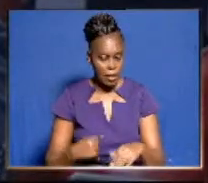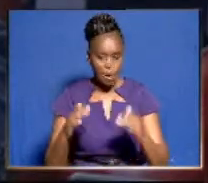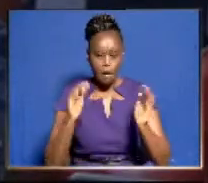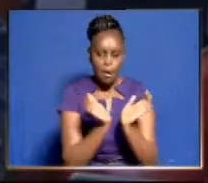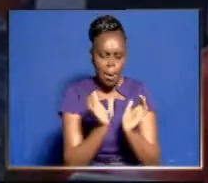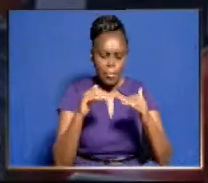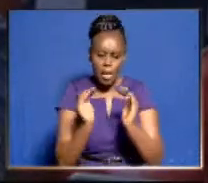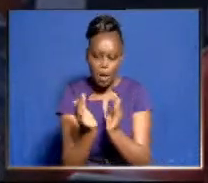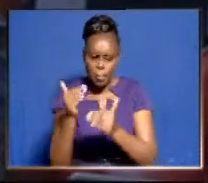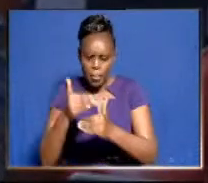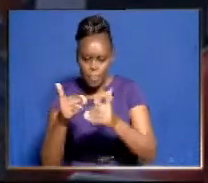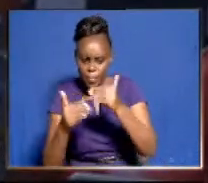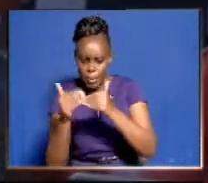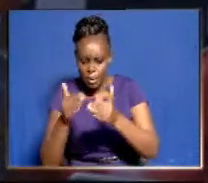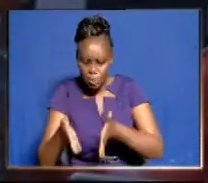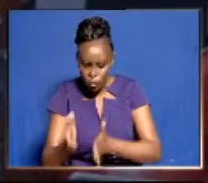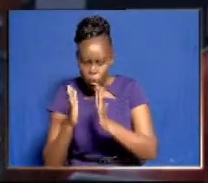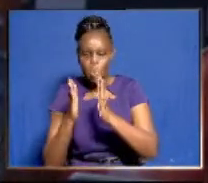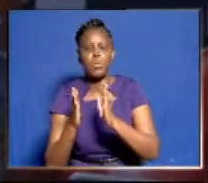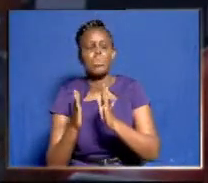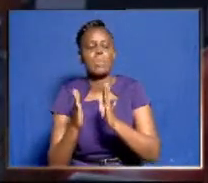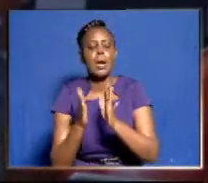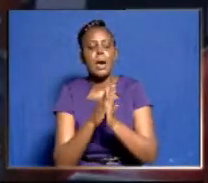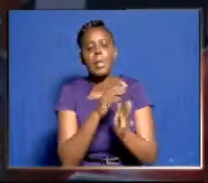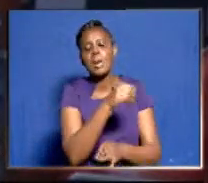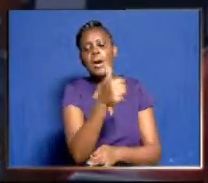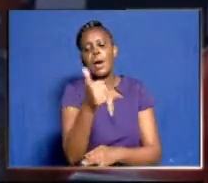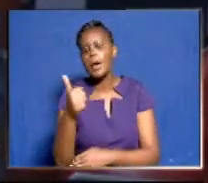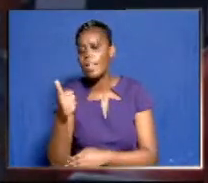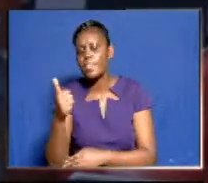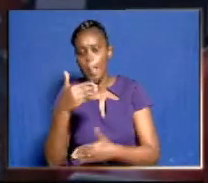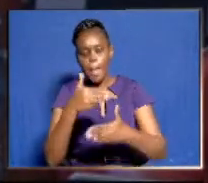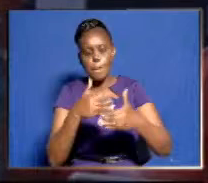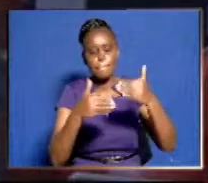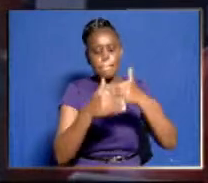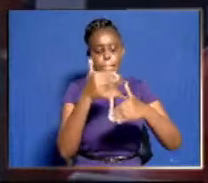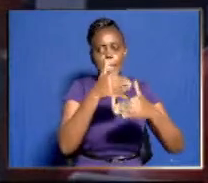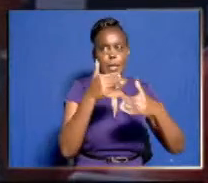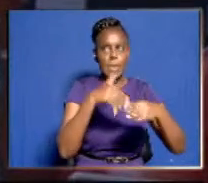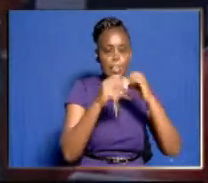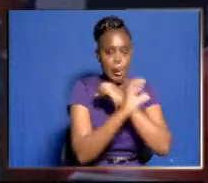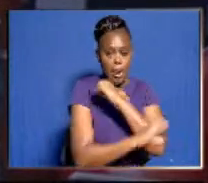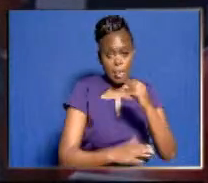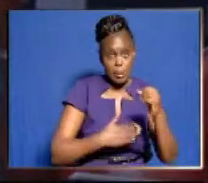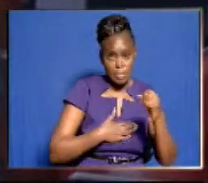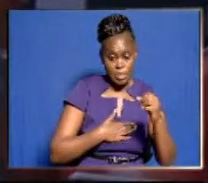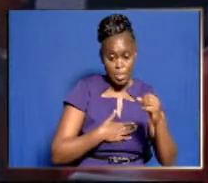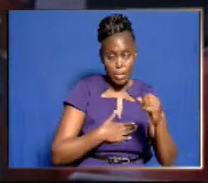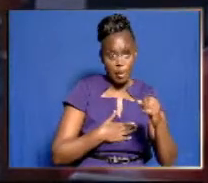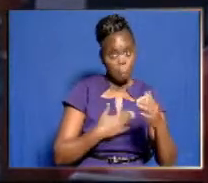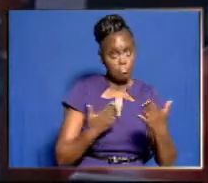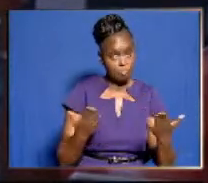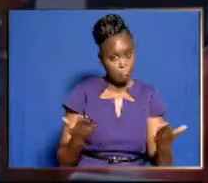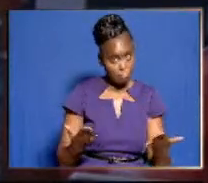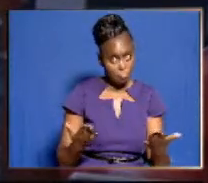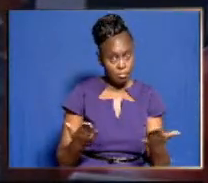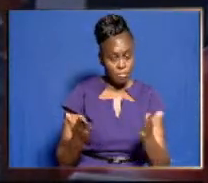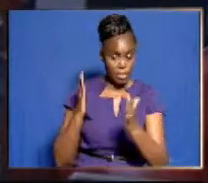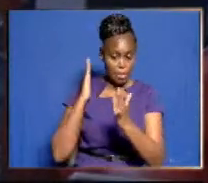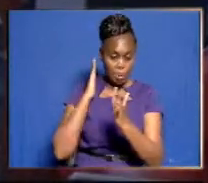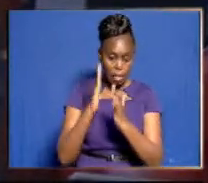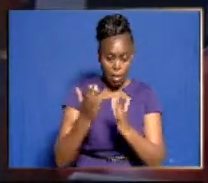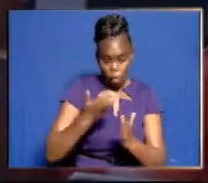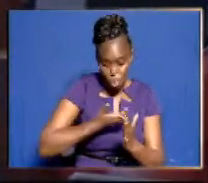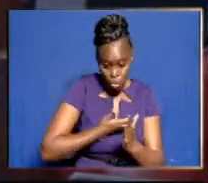are constructing roads and other buildings in this country are actually directly owned